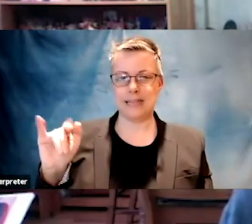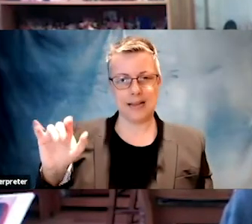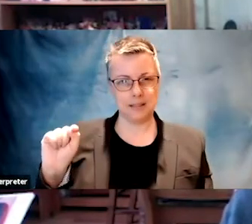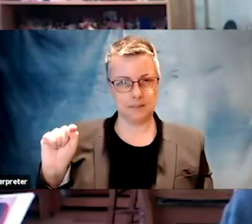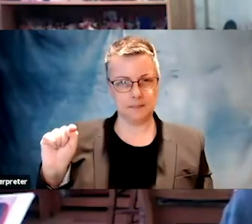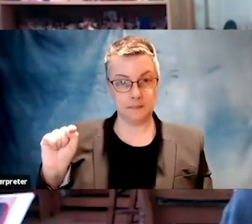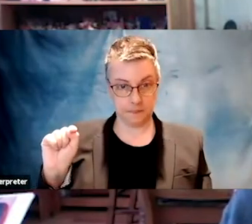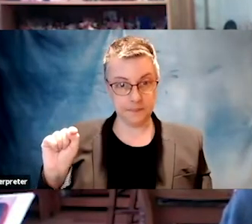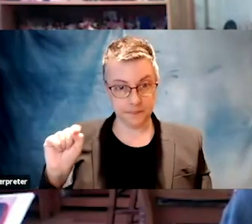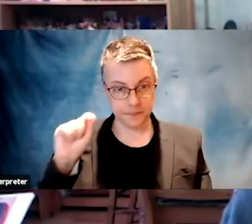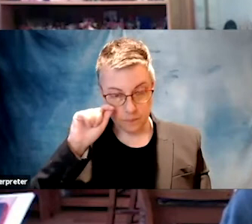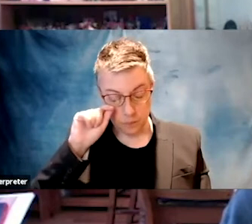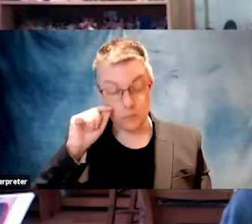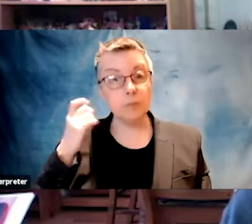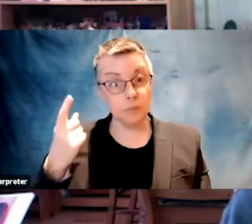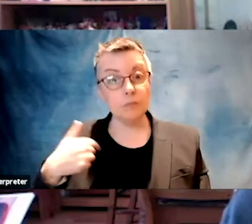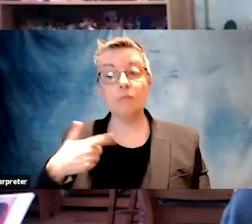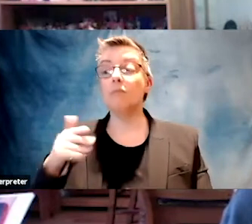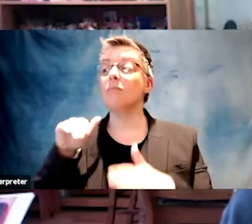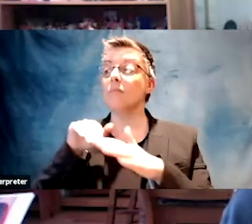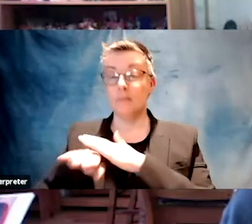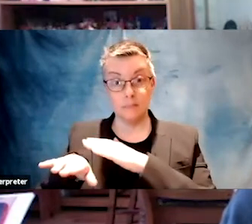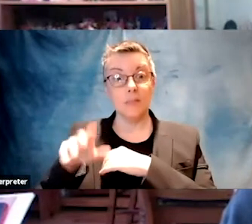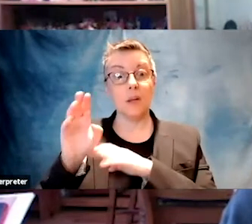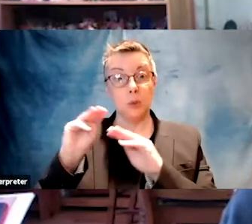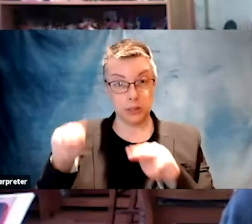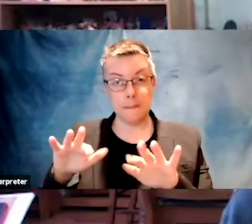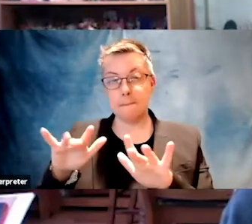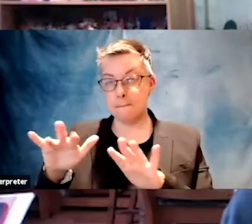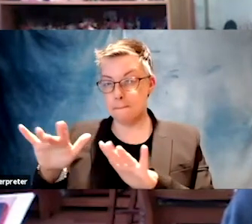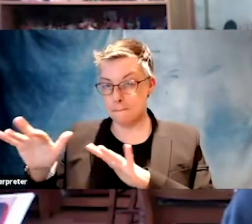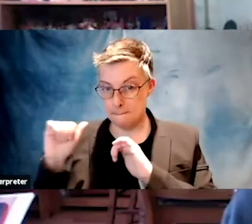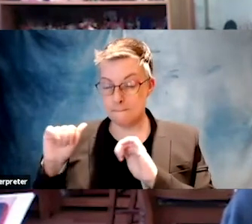and so because of my time at the motor museum, um,